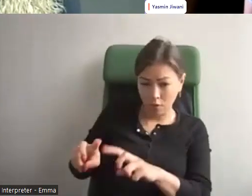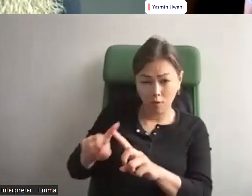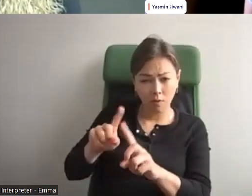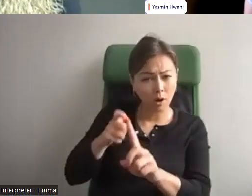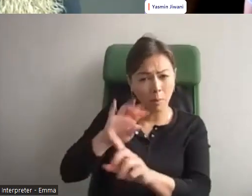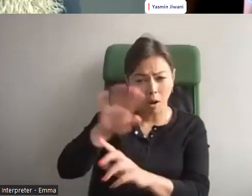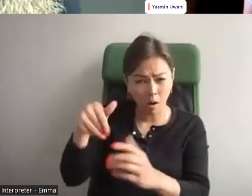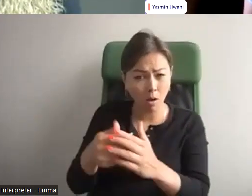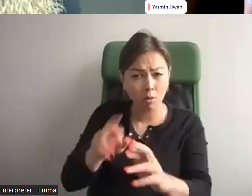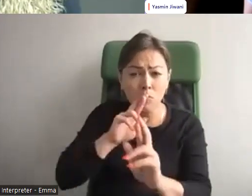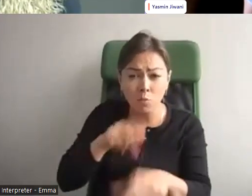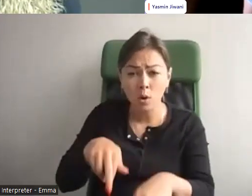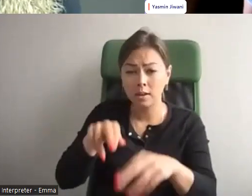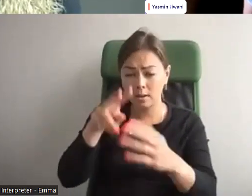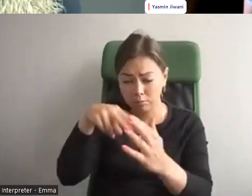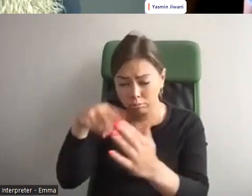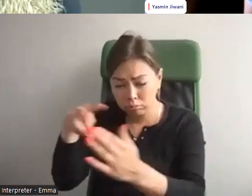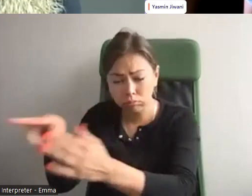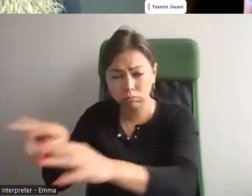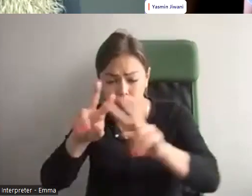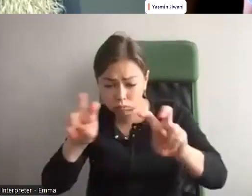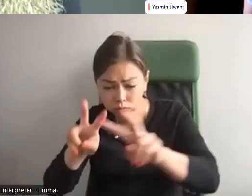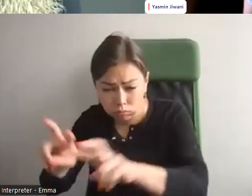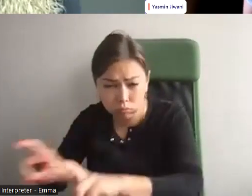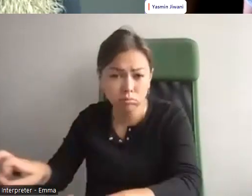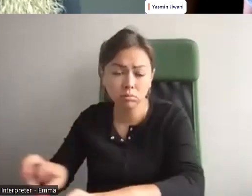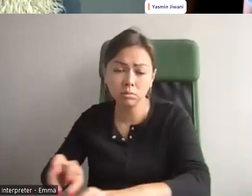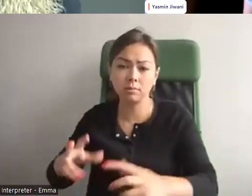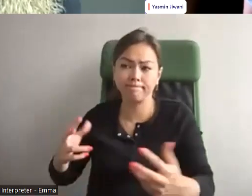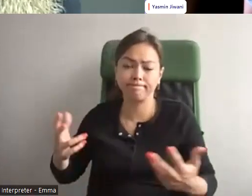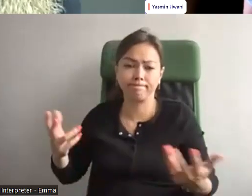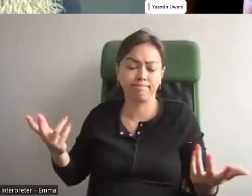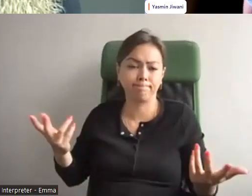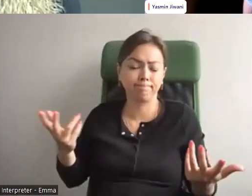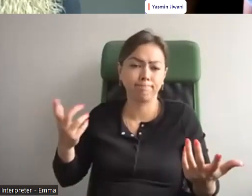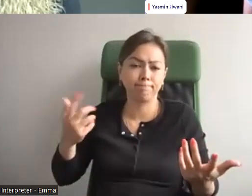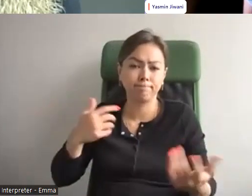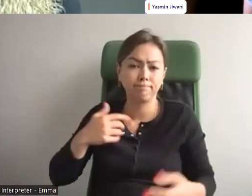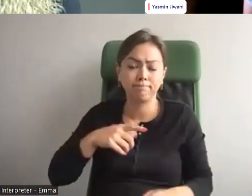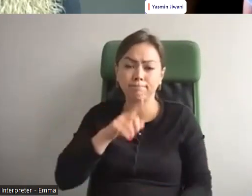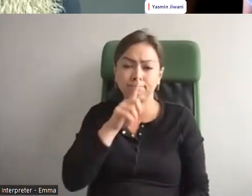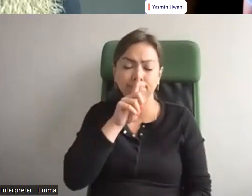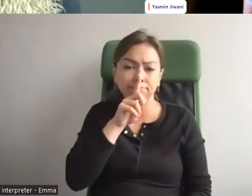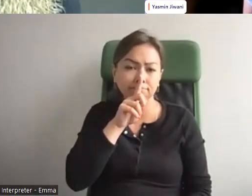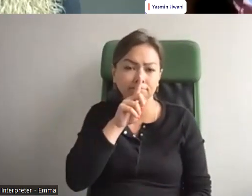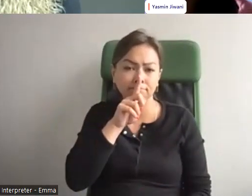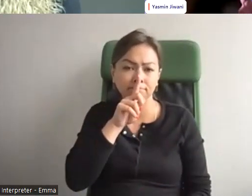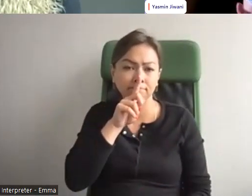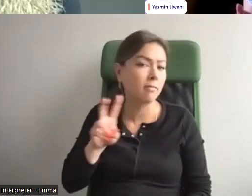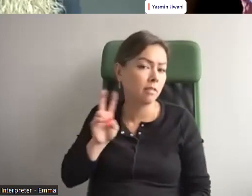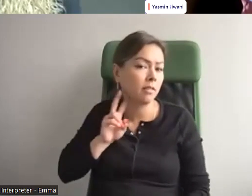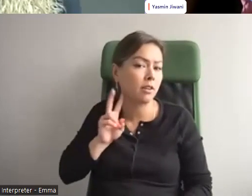read and analyzed was, in fact, you hardly saw the victim's perspective coming. You actually